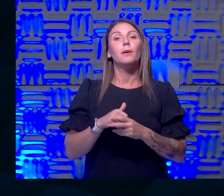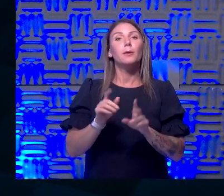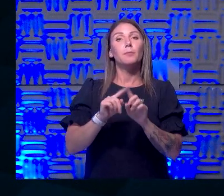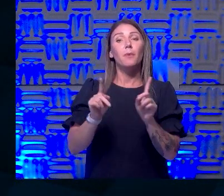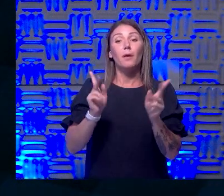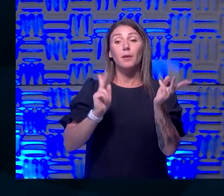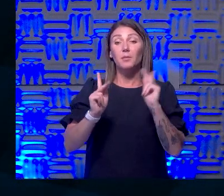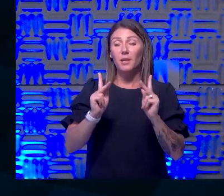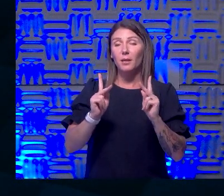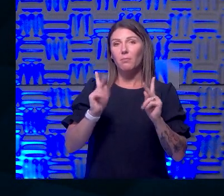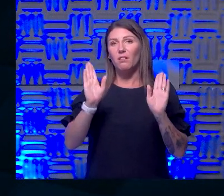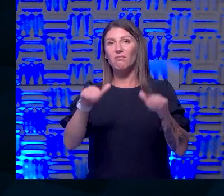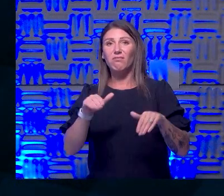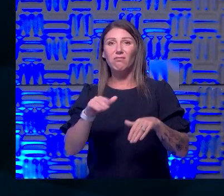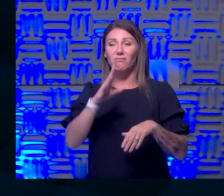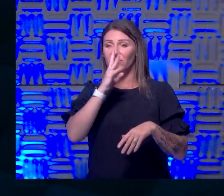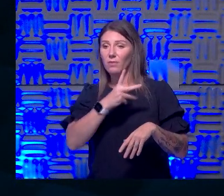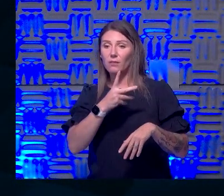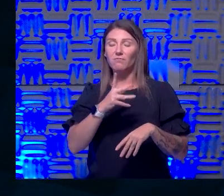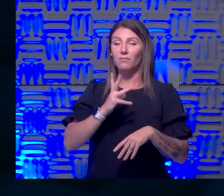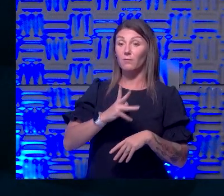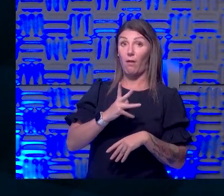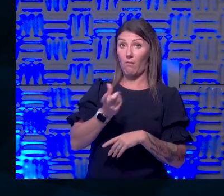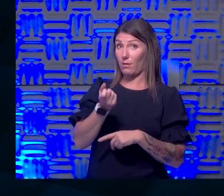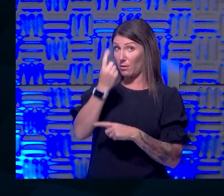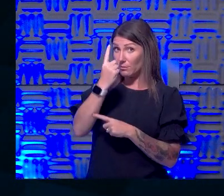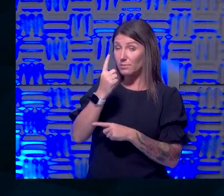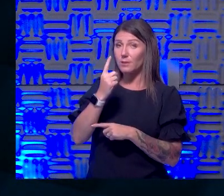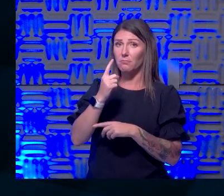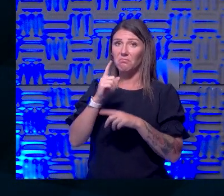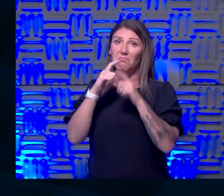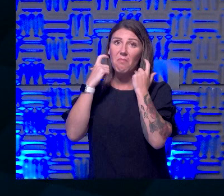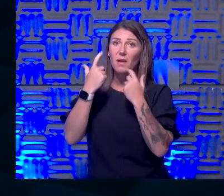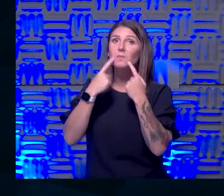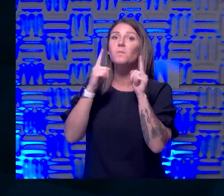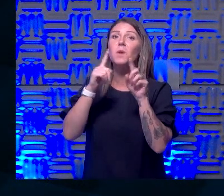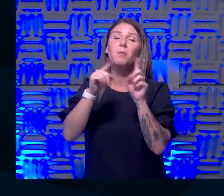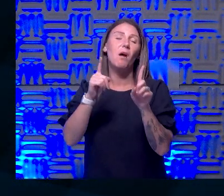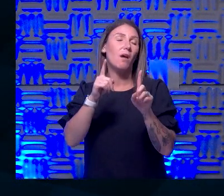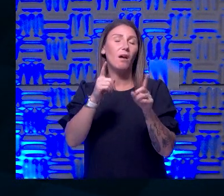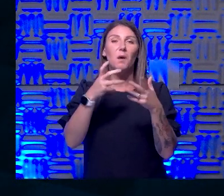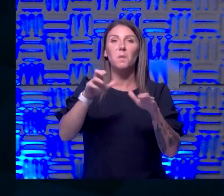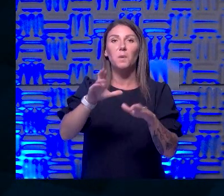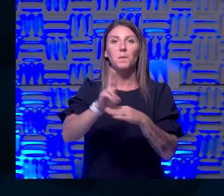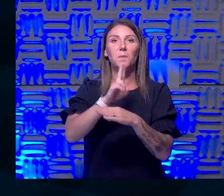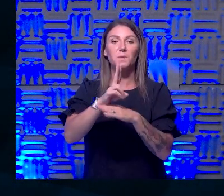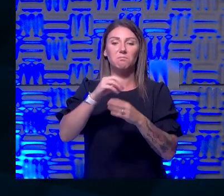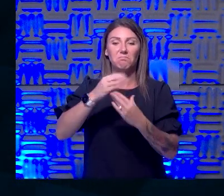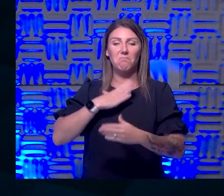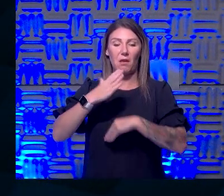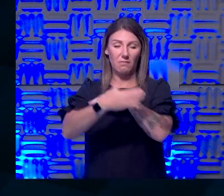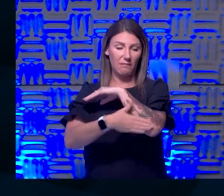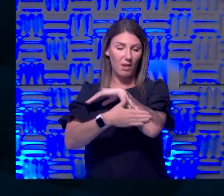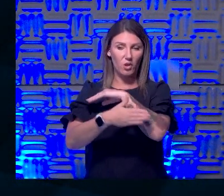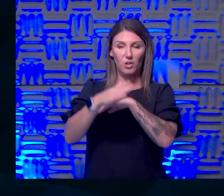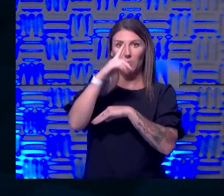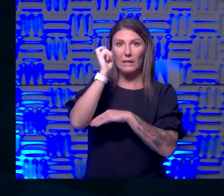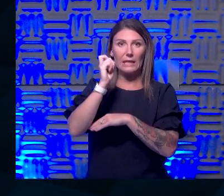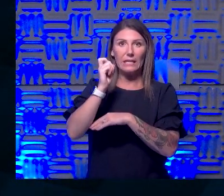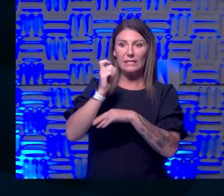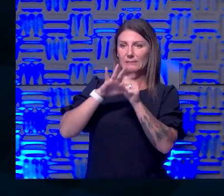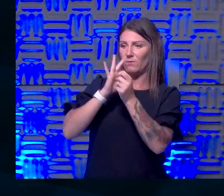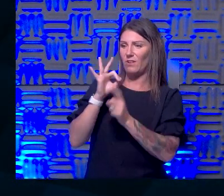naysayers, say, fine, it's okay, I understand masks do work, but we're not going to wear them in my county because we don't have the disease burden